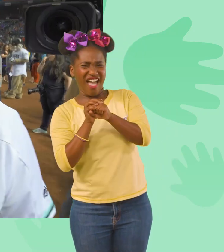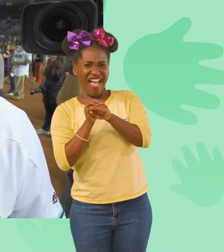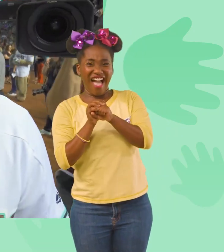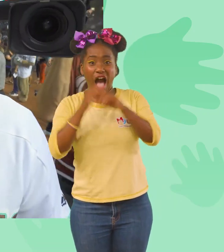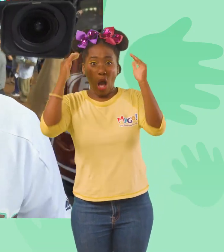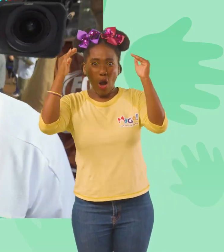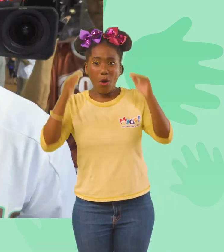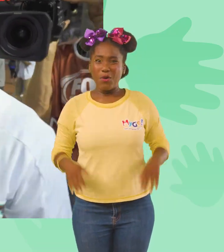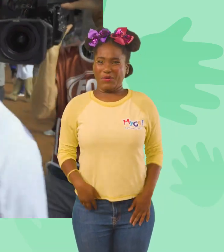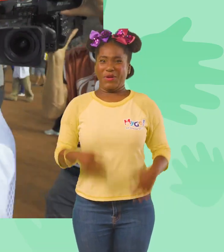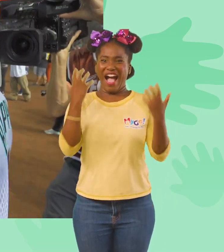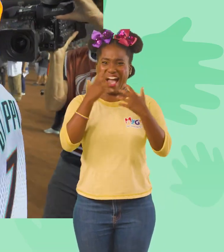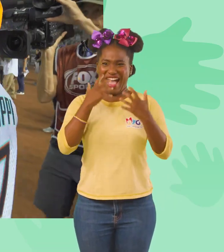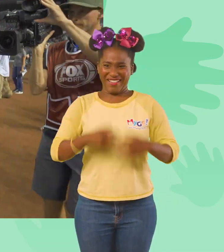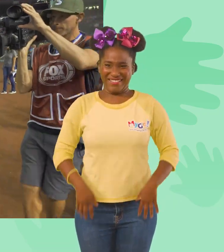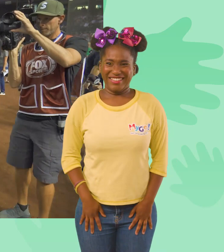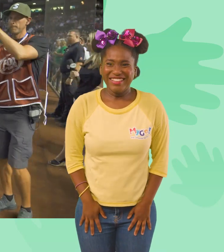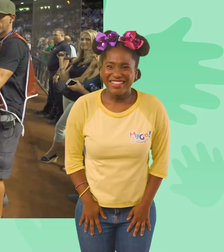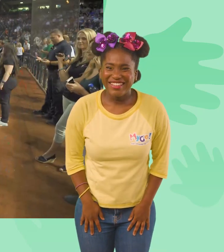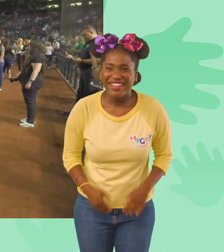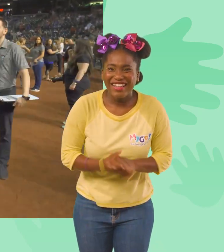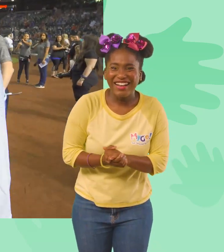That was really good!